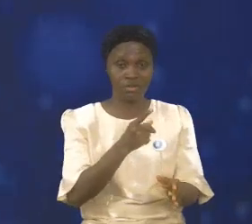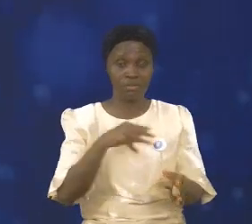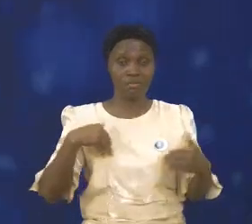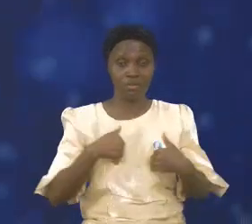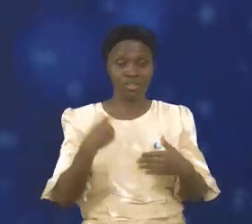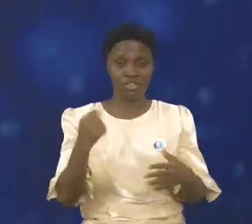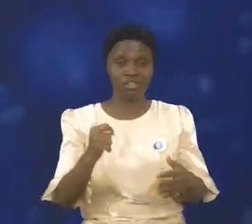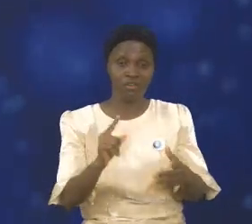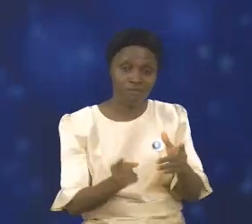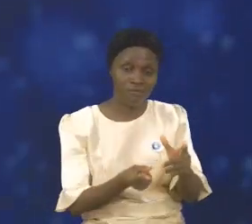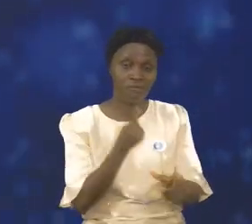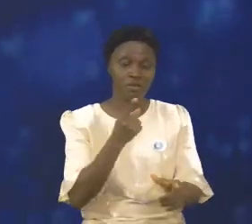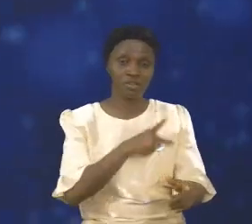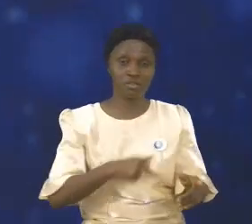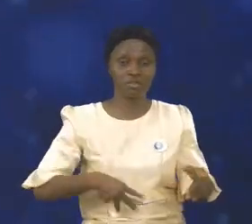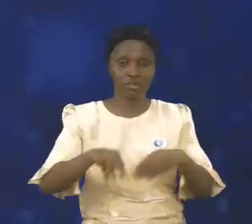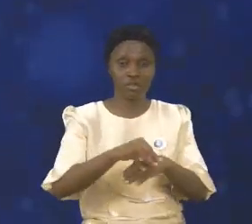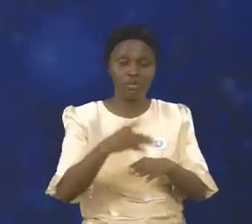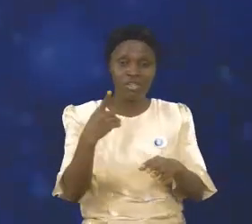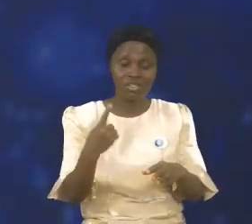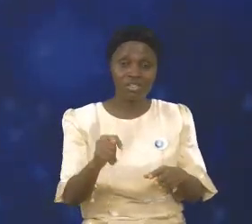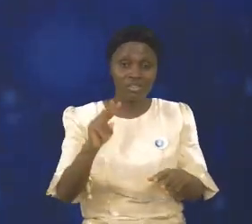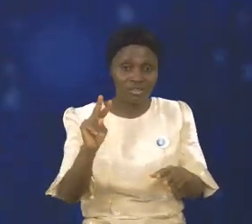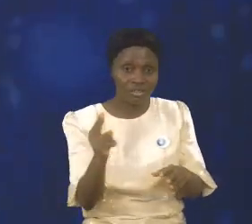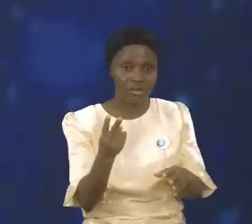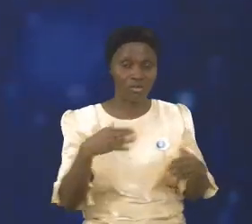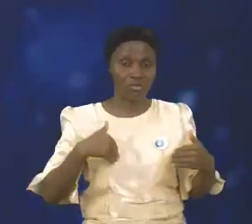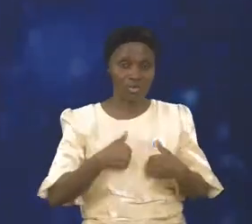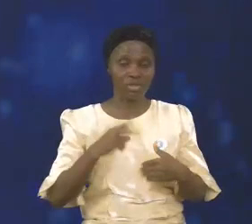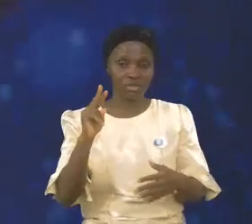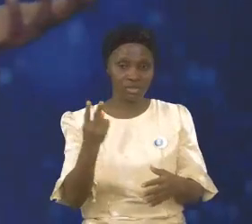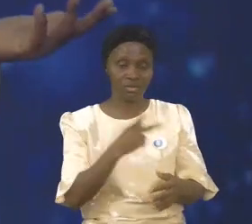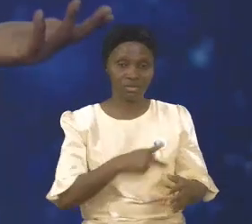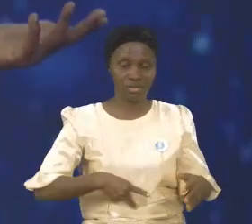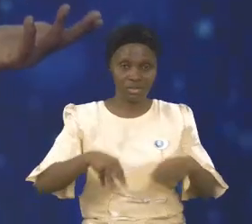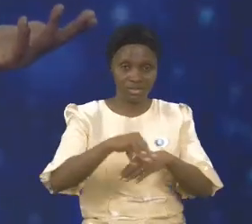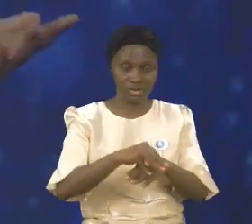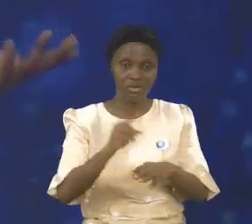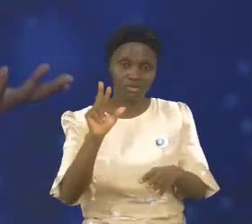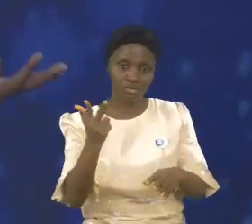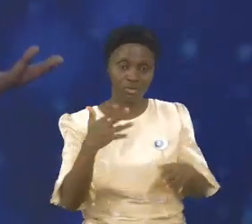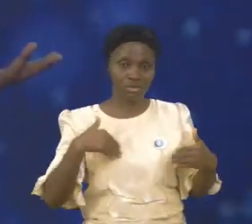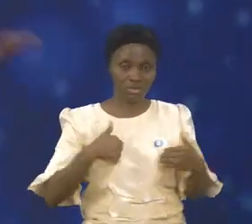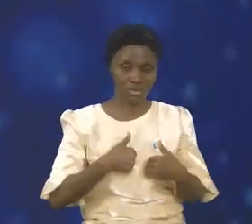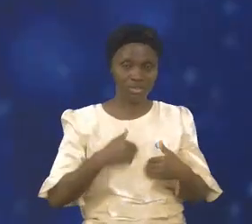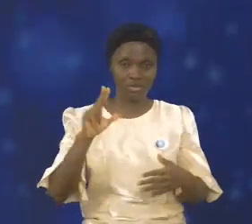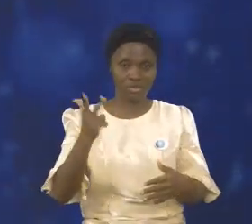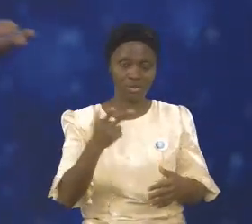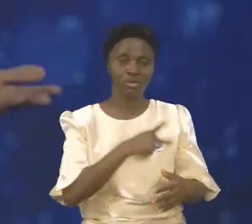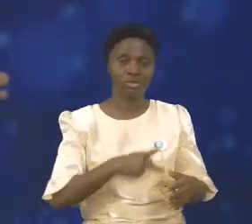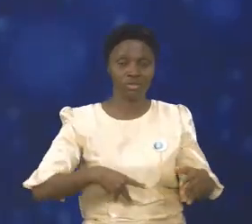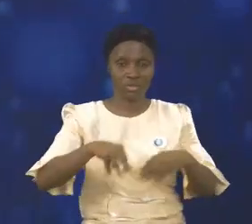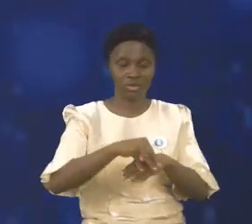second beast, the second kingdom. The third beast, the third kingdom. And the fourth and the final beast,